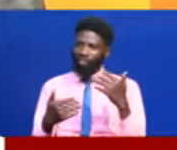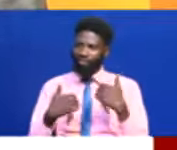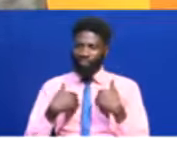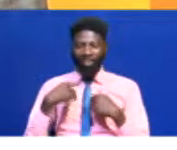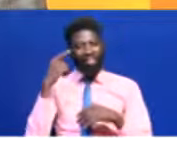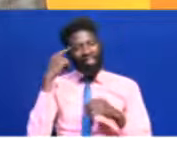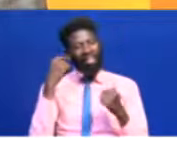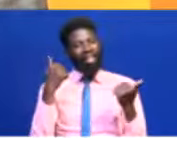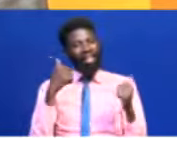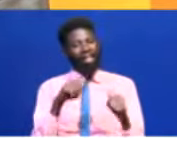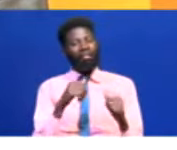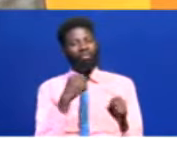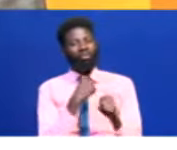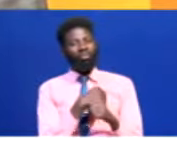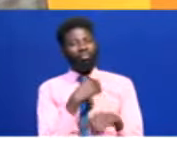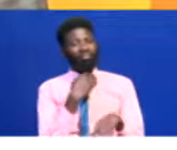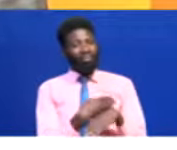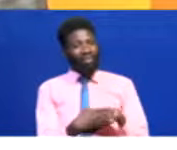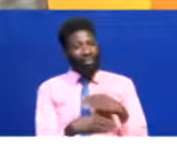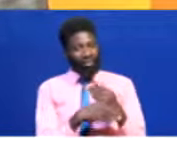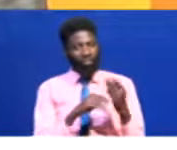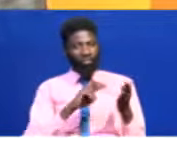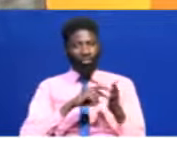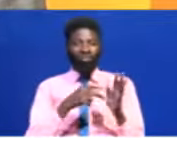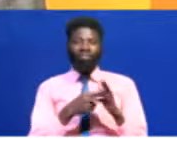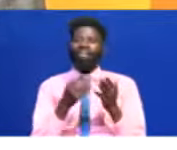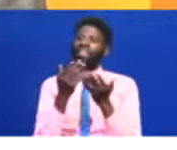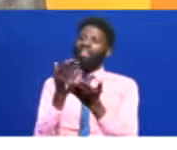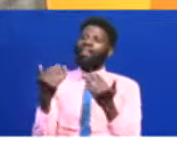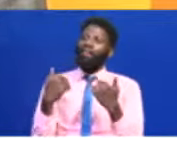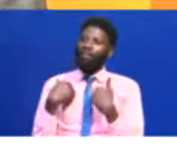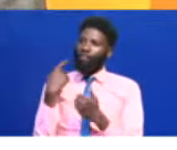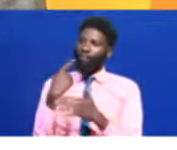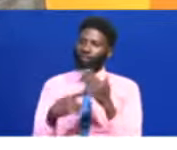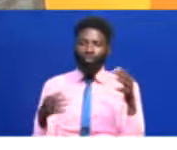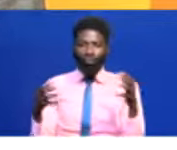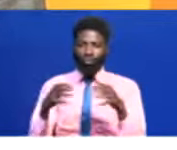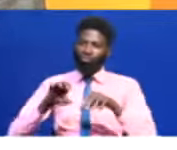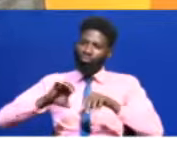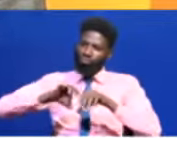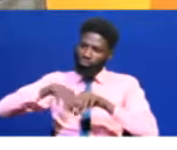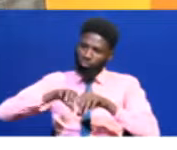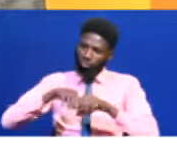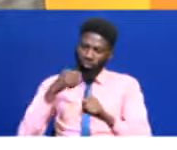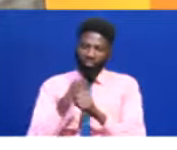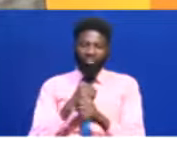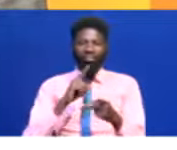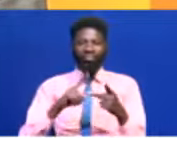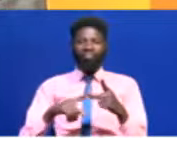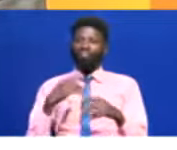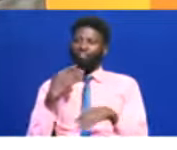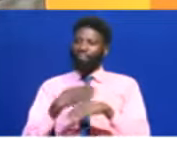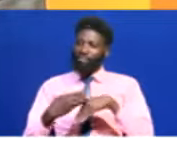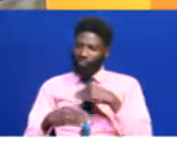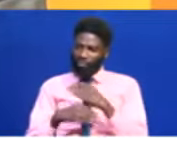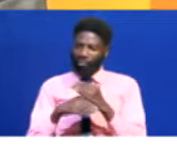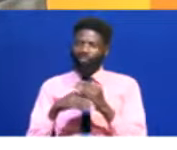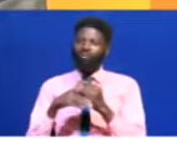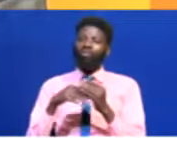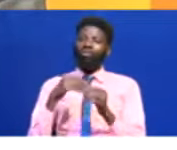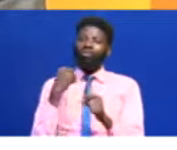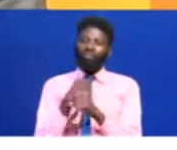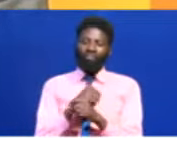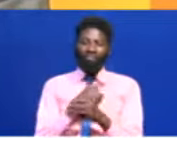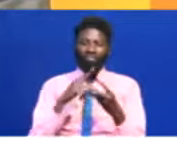any construction project. What you find there, you find we have plumbers, we have masonry works,